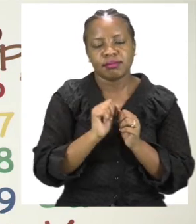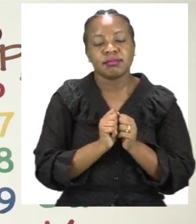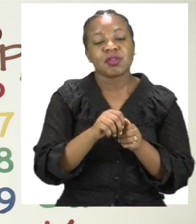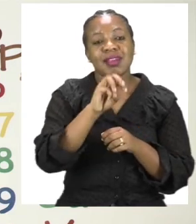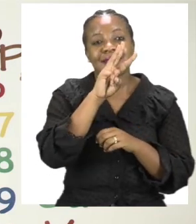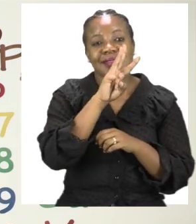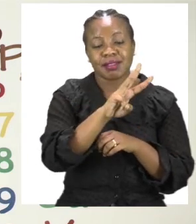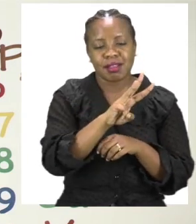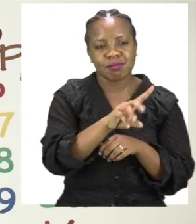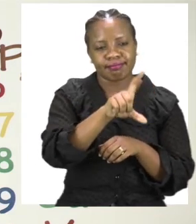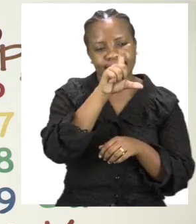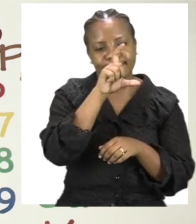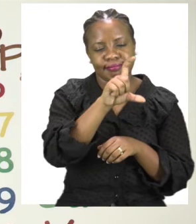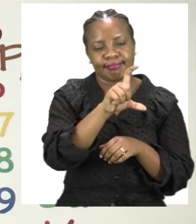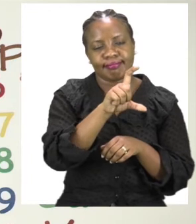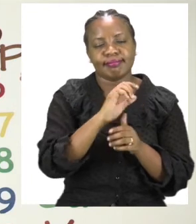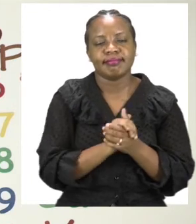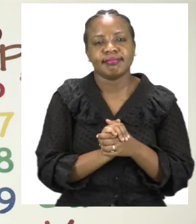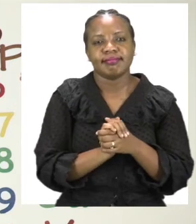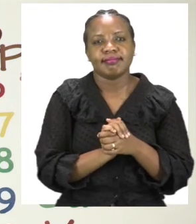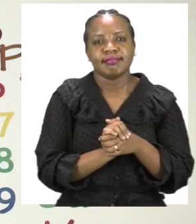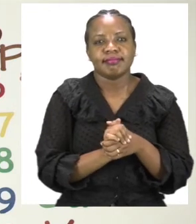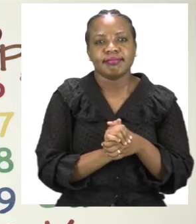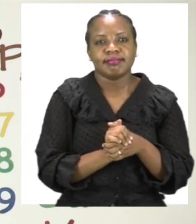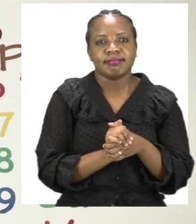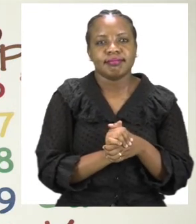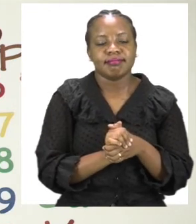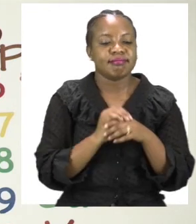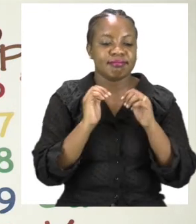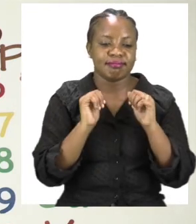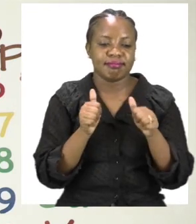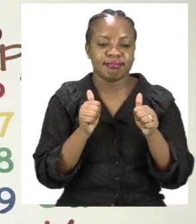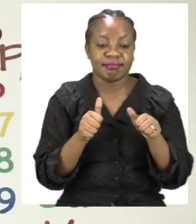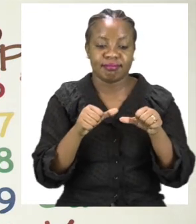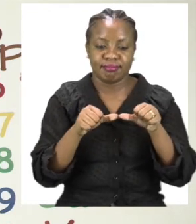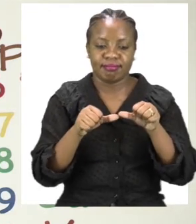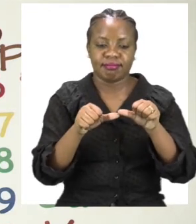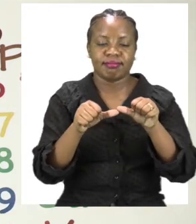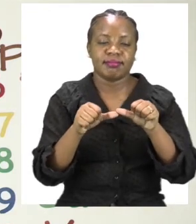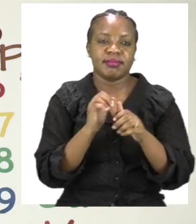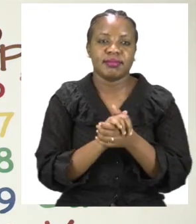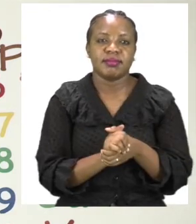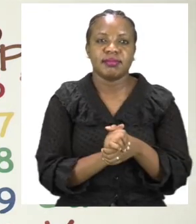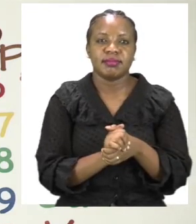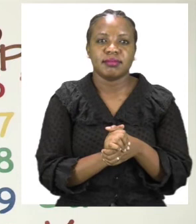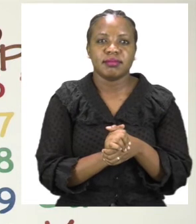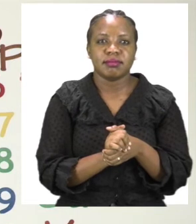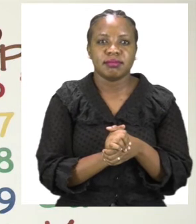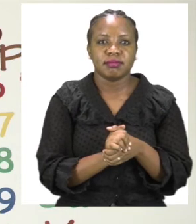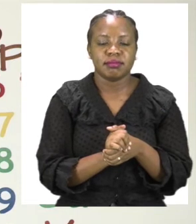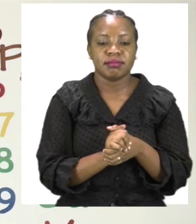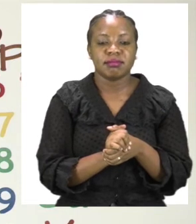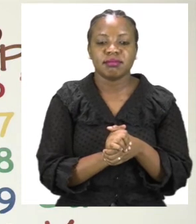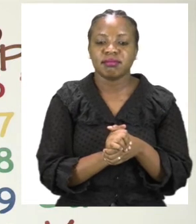Wednesday. Good job, everyone. You're doing very well. The rest I'm going to leave